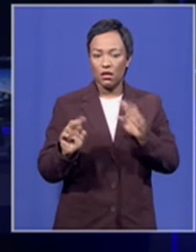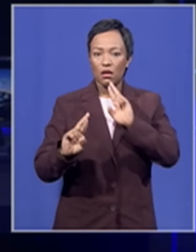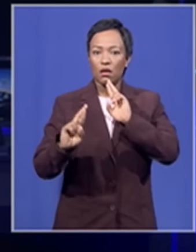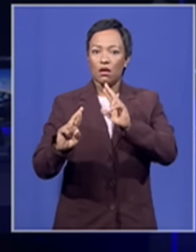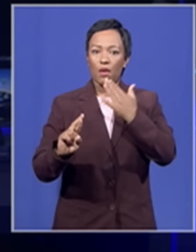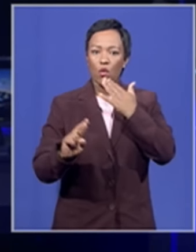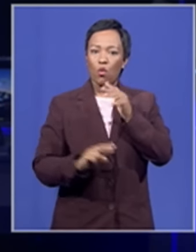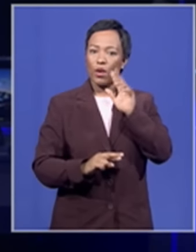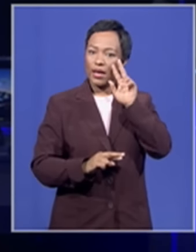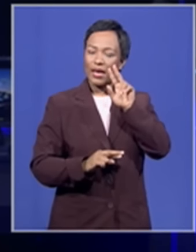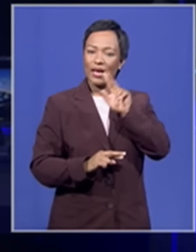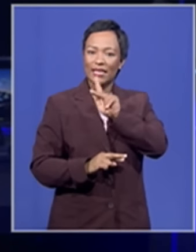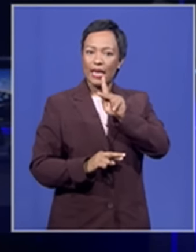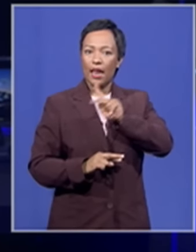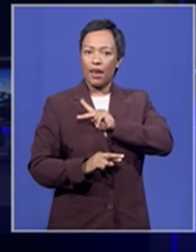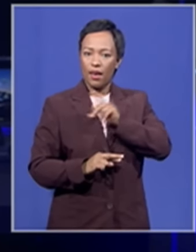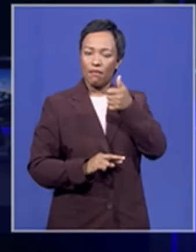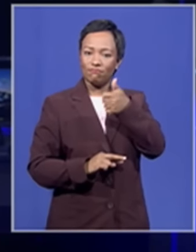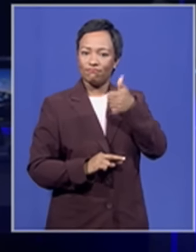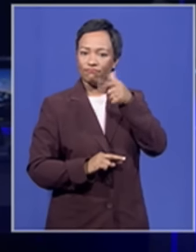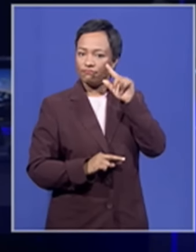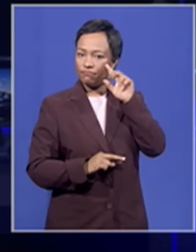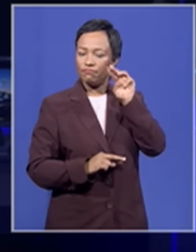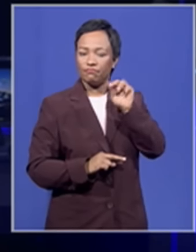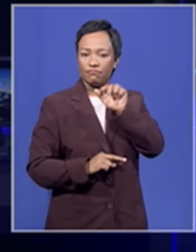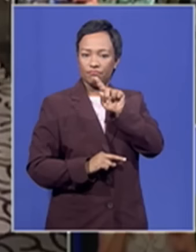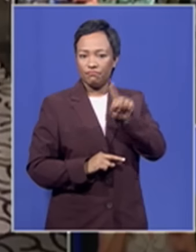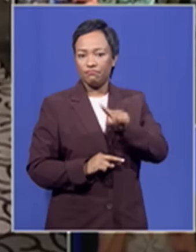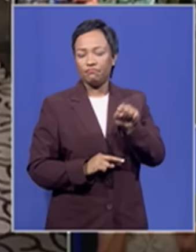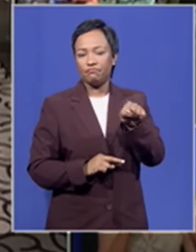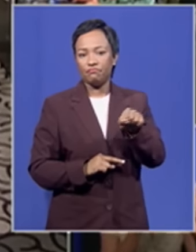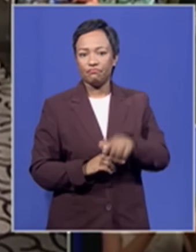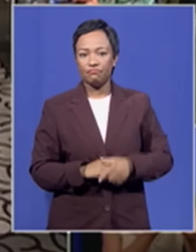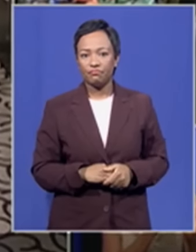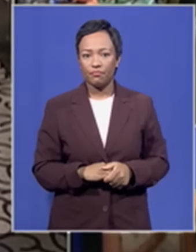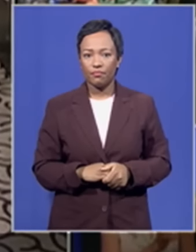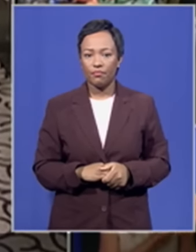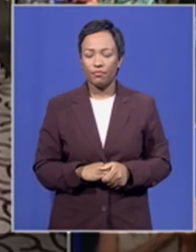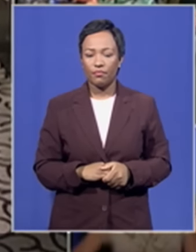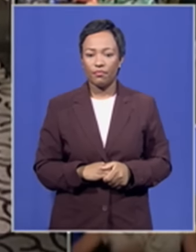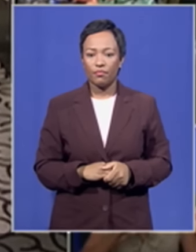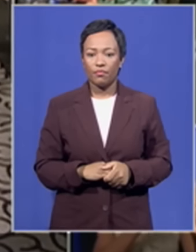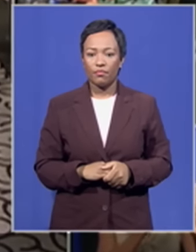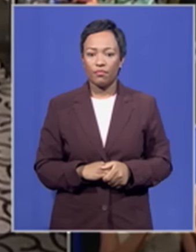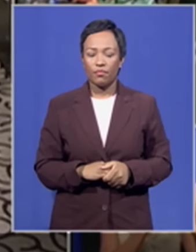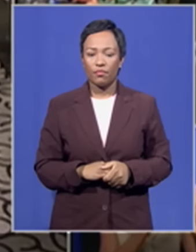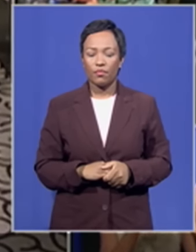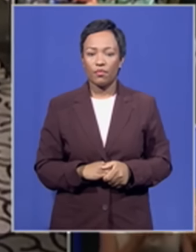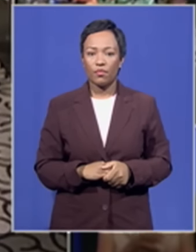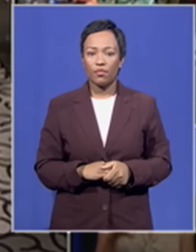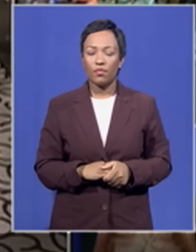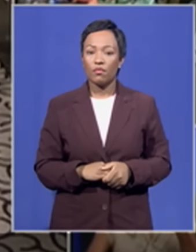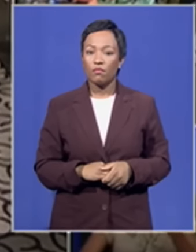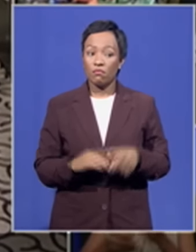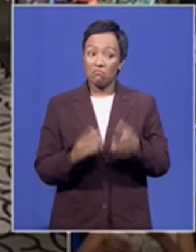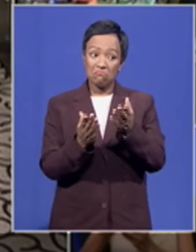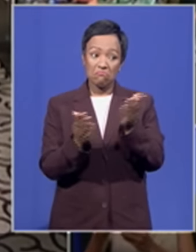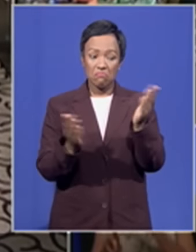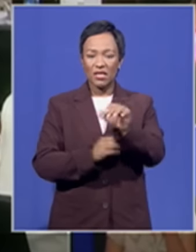lieutenant general Nhlanhla Mkhwanazi. ha baahi ba ntse ba tswela pele ho mamela bopaki